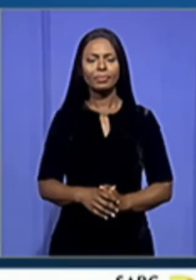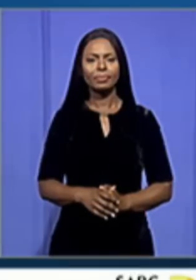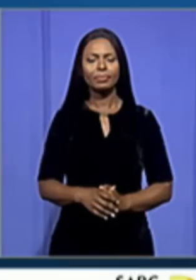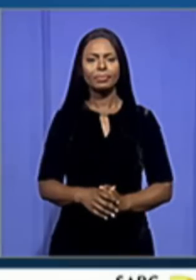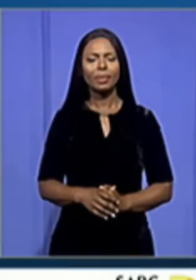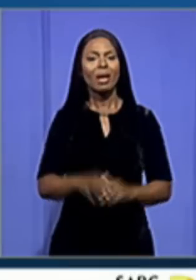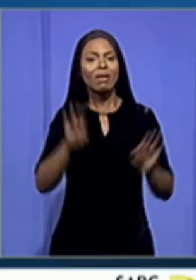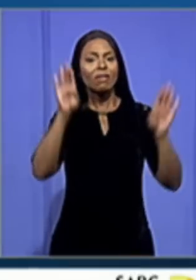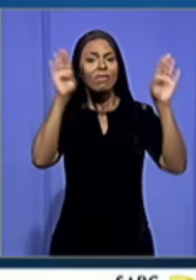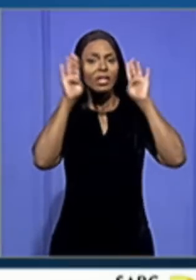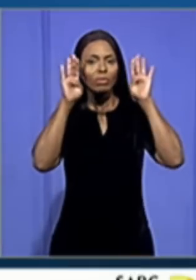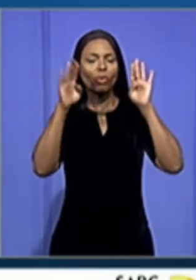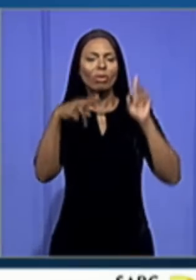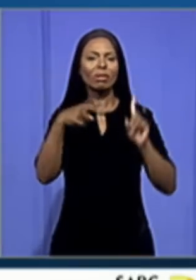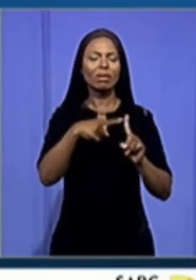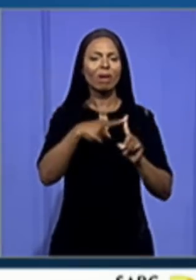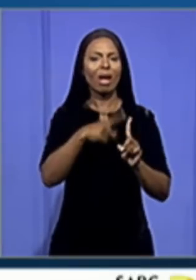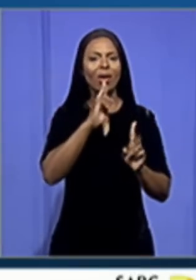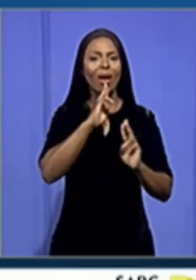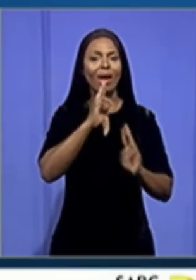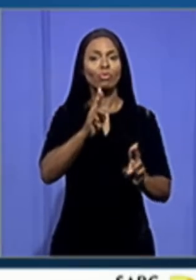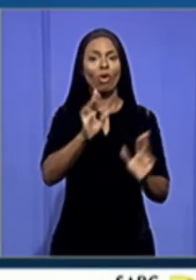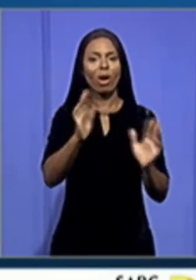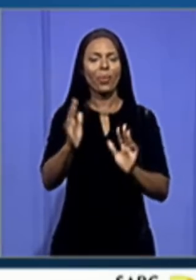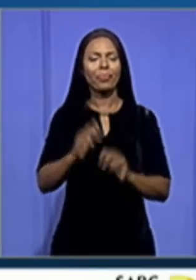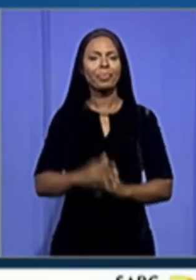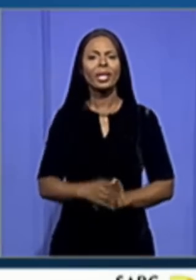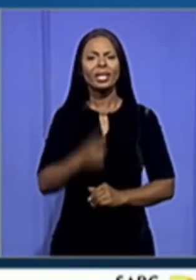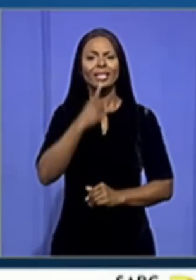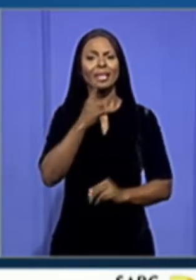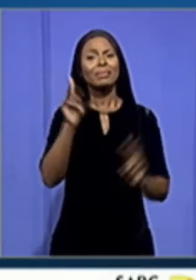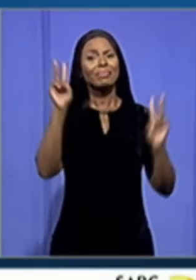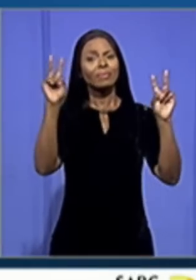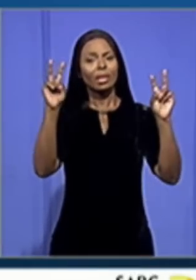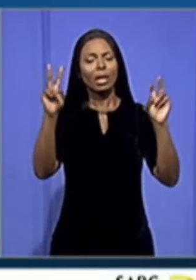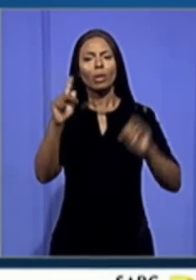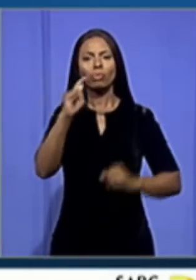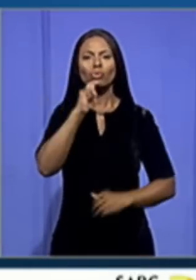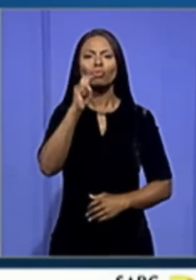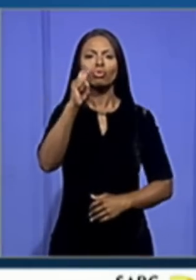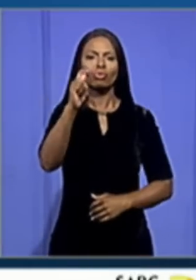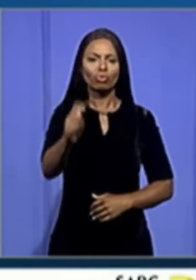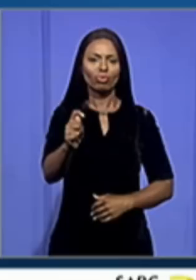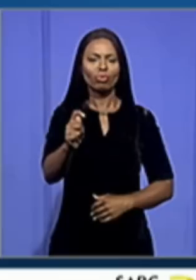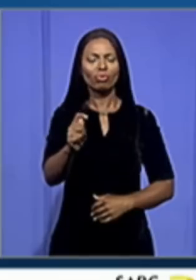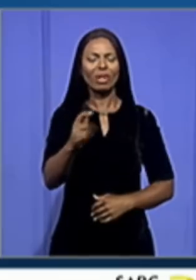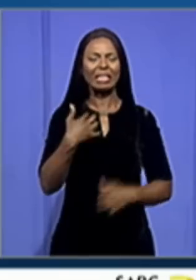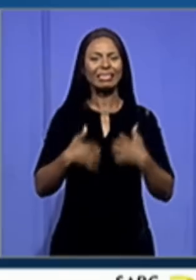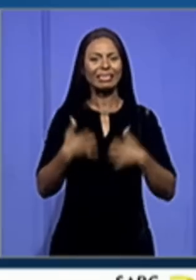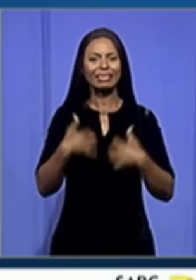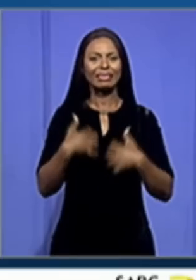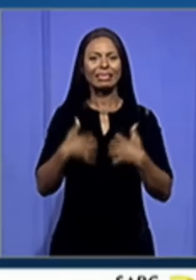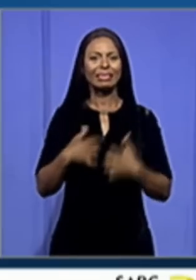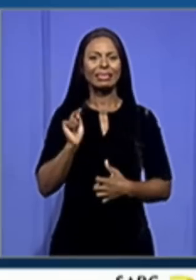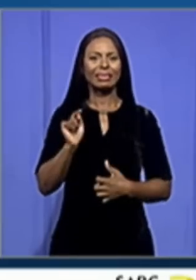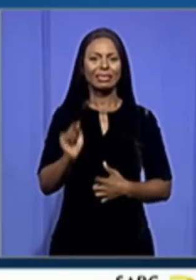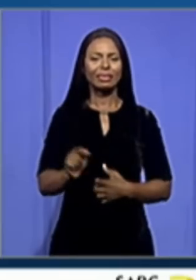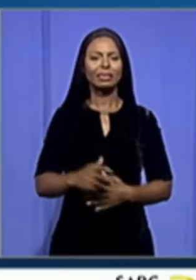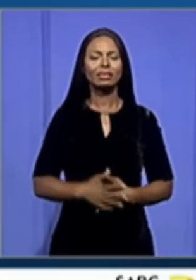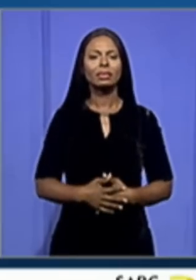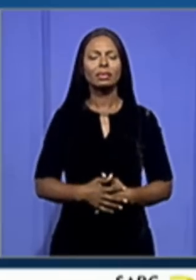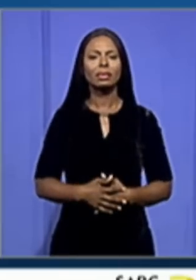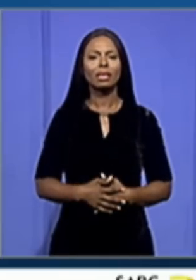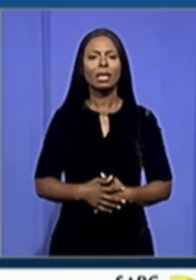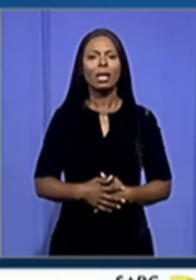Letlakaleng la Facebook Mahlodi Margaret o re yeo taba yona ka nnete e tloga e le tlhoba boroko ka nnete